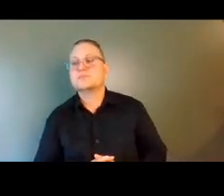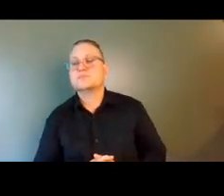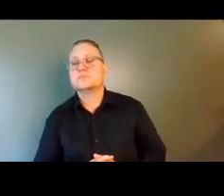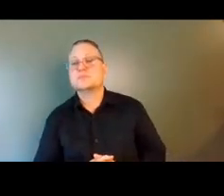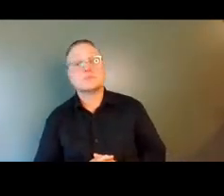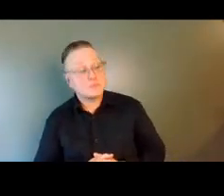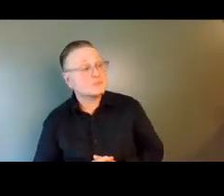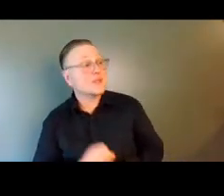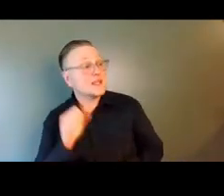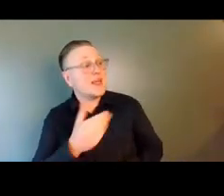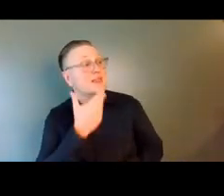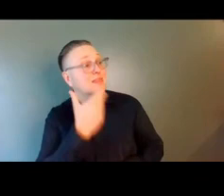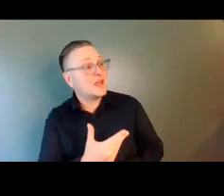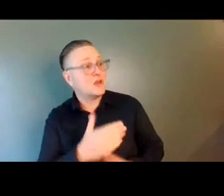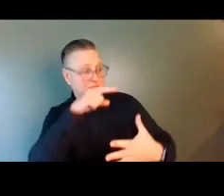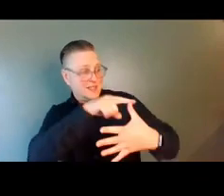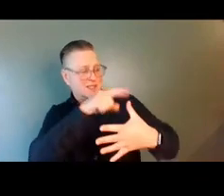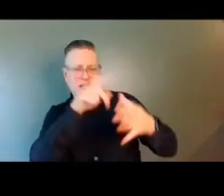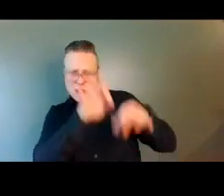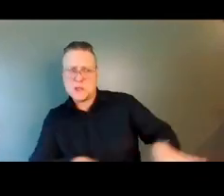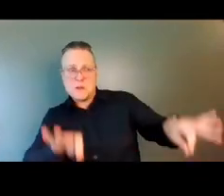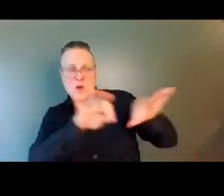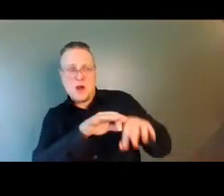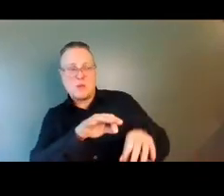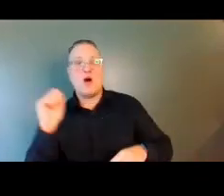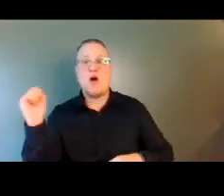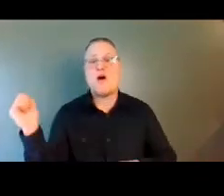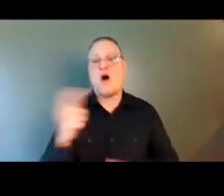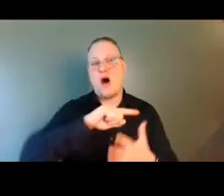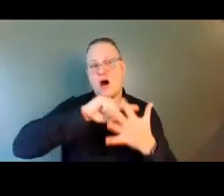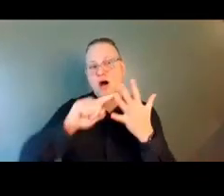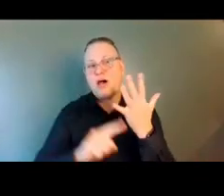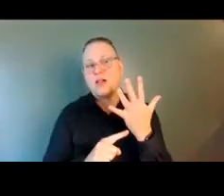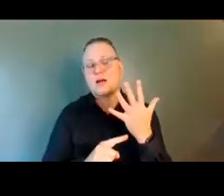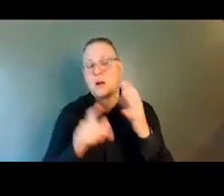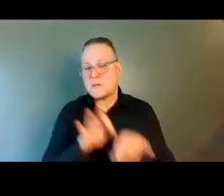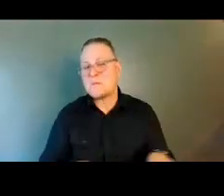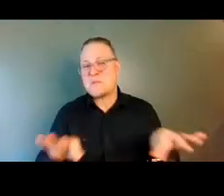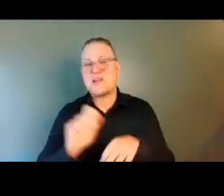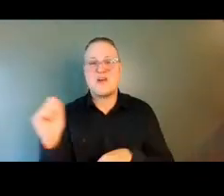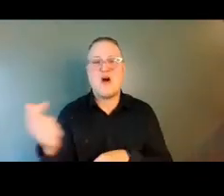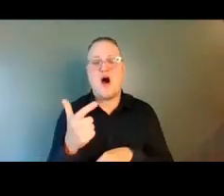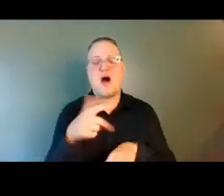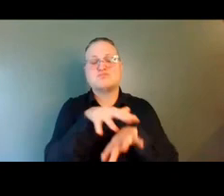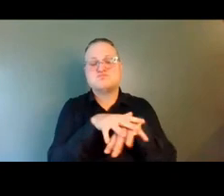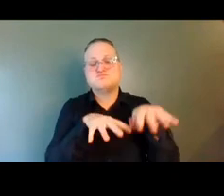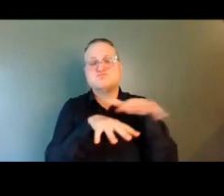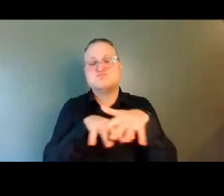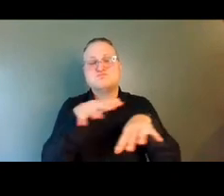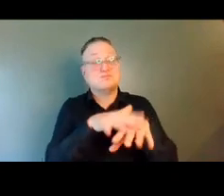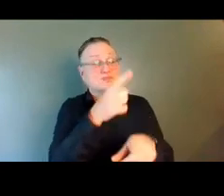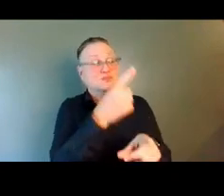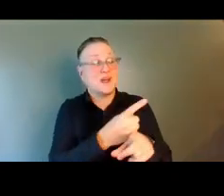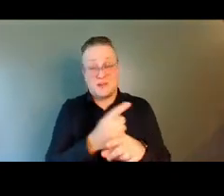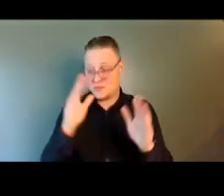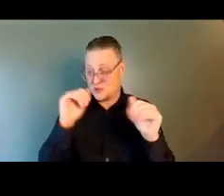the titles within ADA are certainly important and intertwined with one another. I think we can hopefully all agree